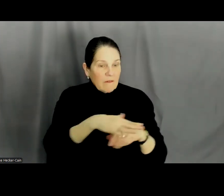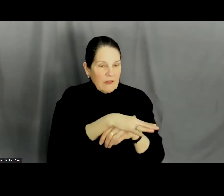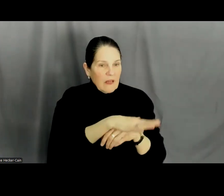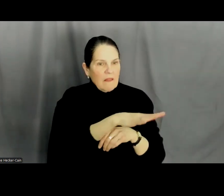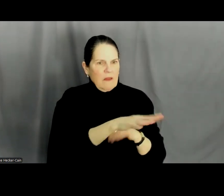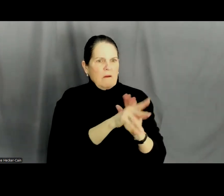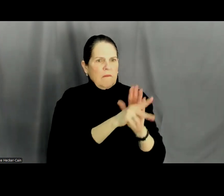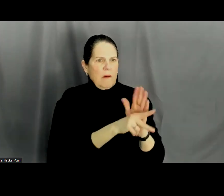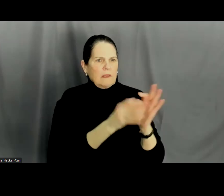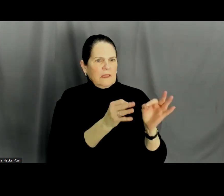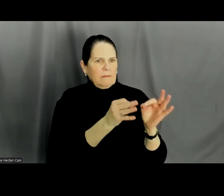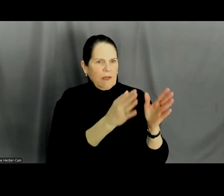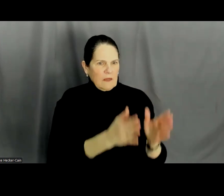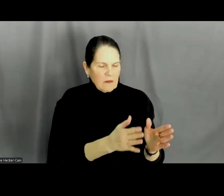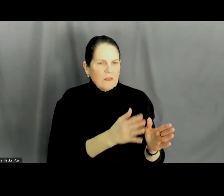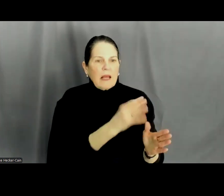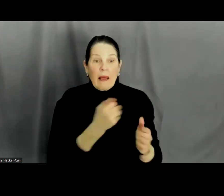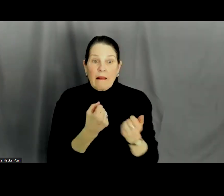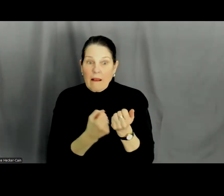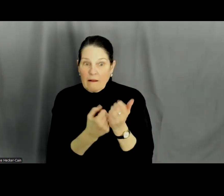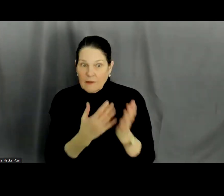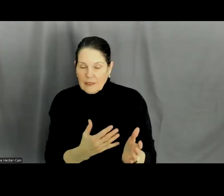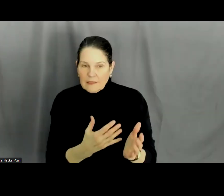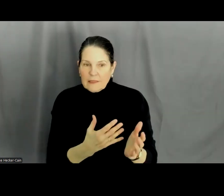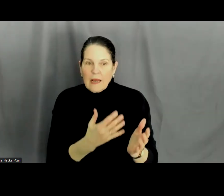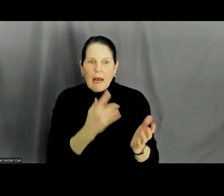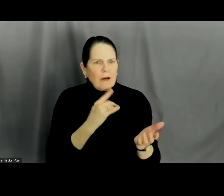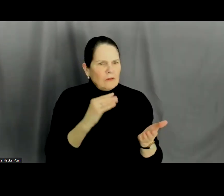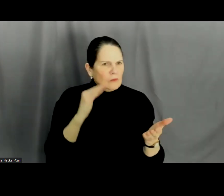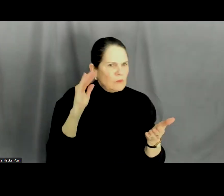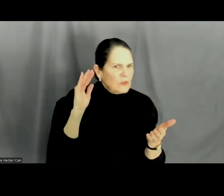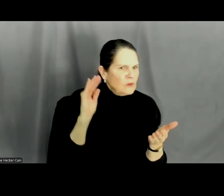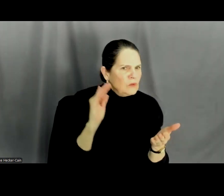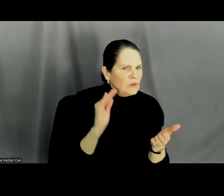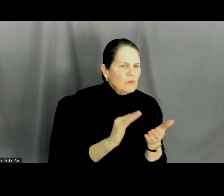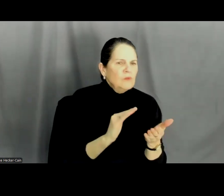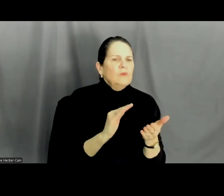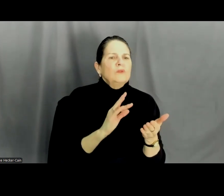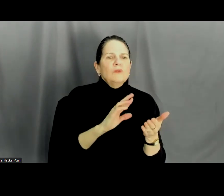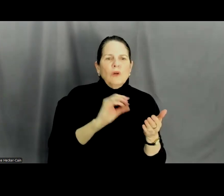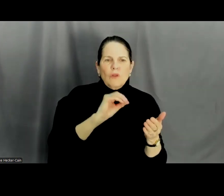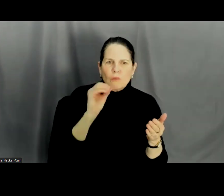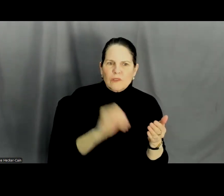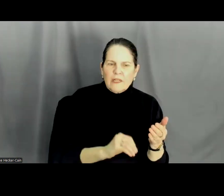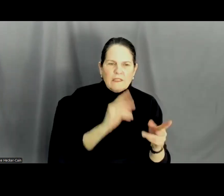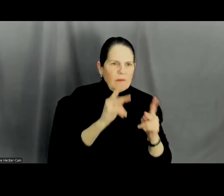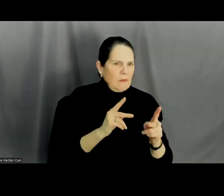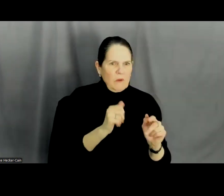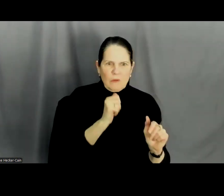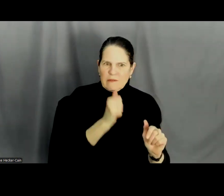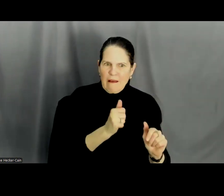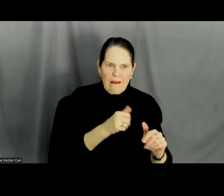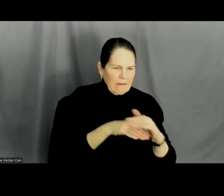advocates about ways to mitigate the rates of people with disabilities, particularly people whose native language